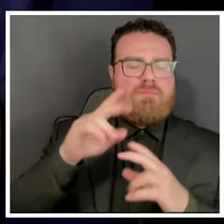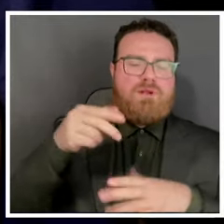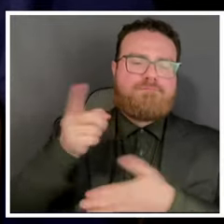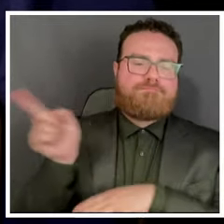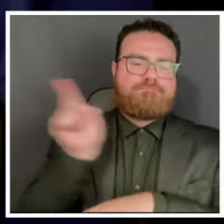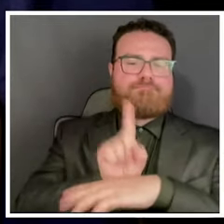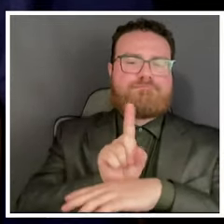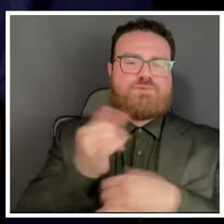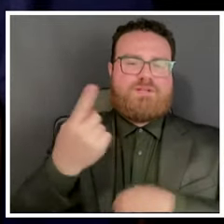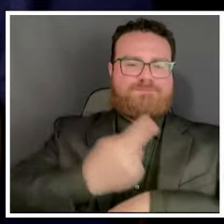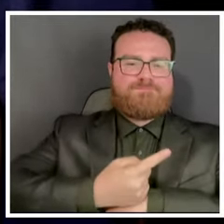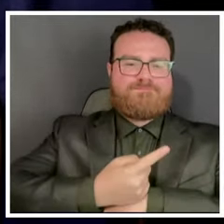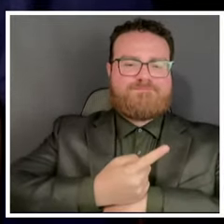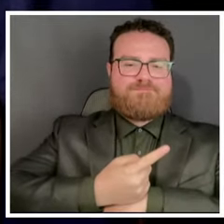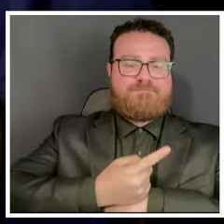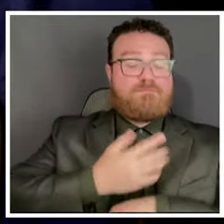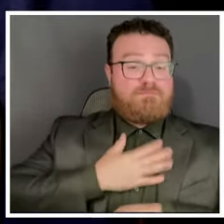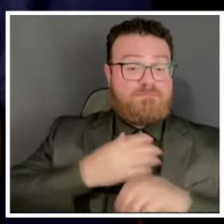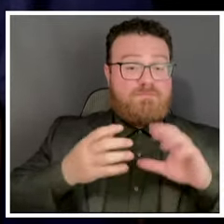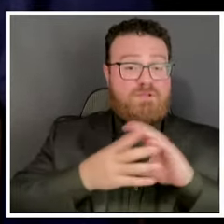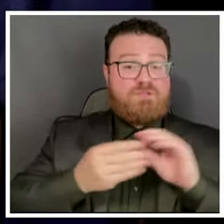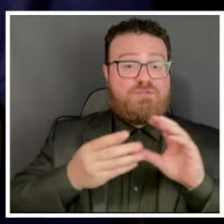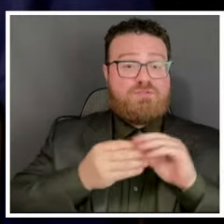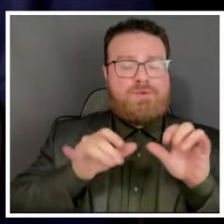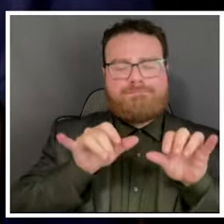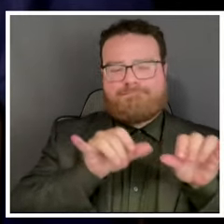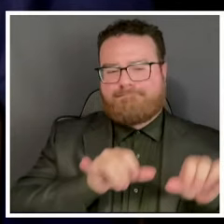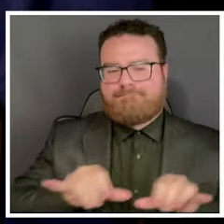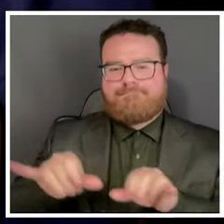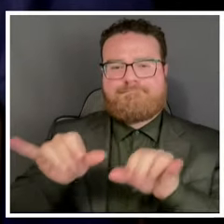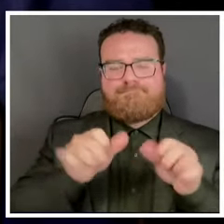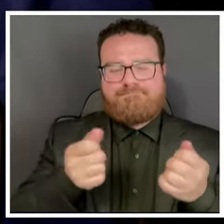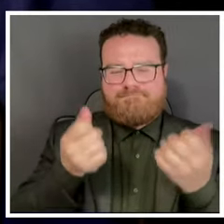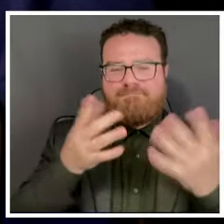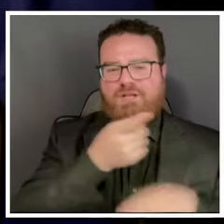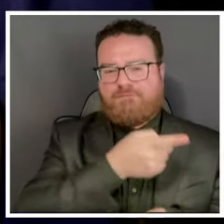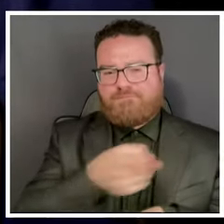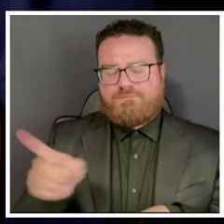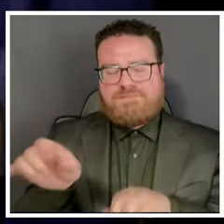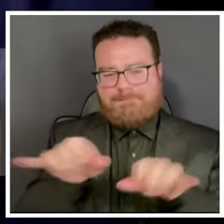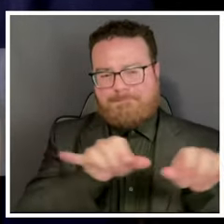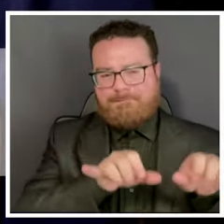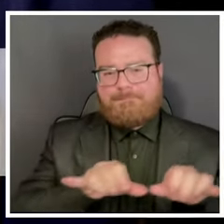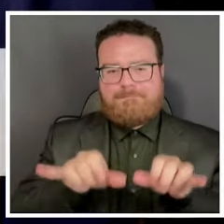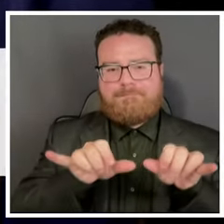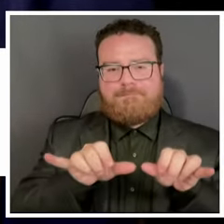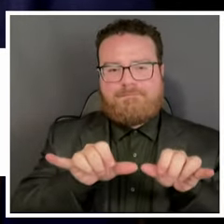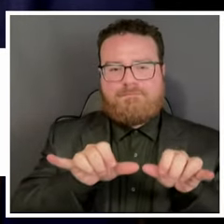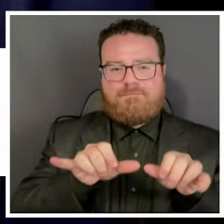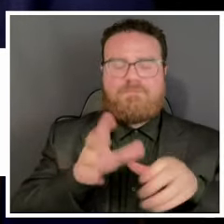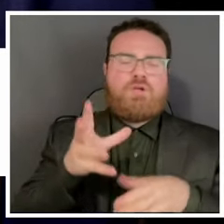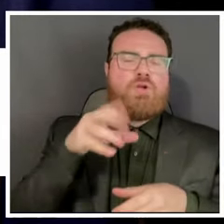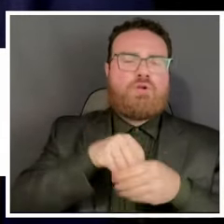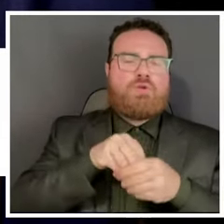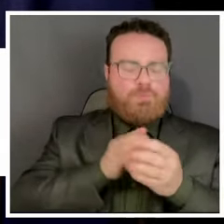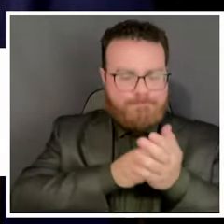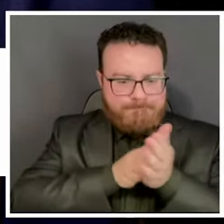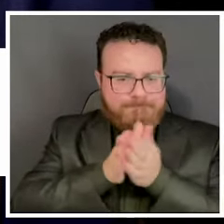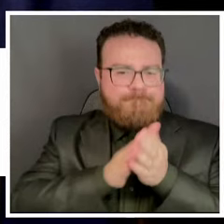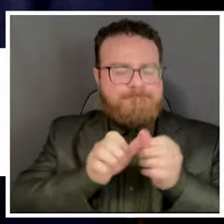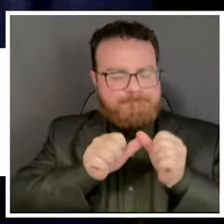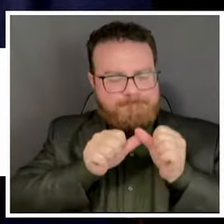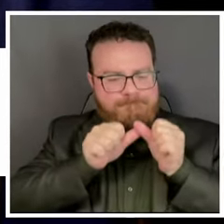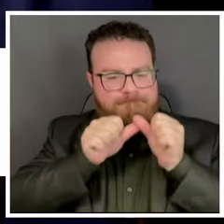story, like many of yours, is one of perseverance and hope. It is the story